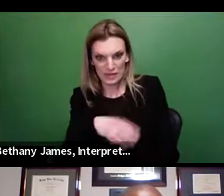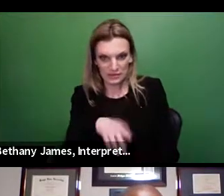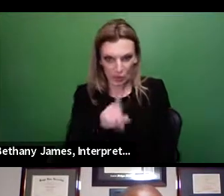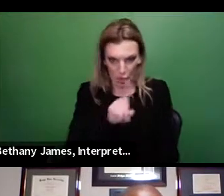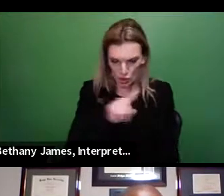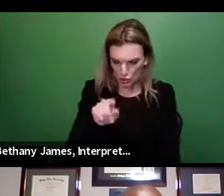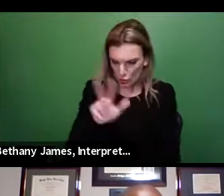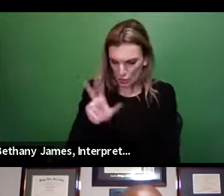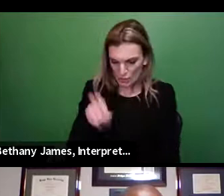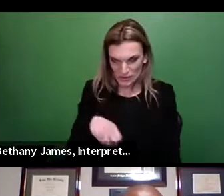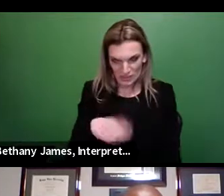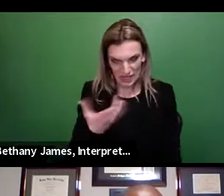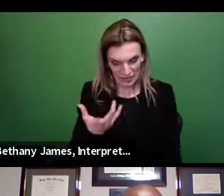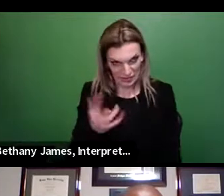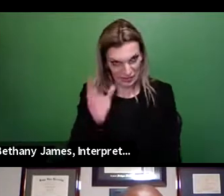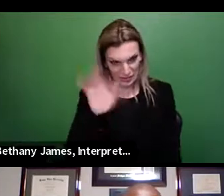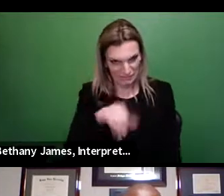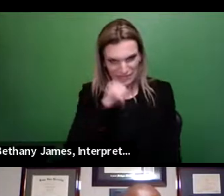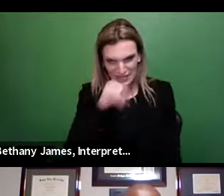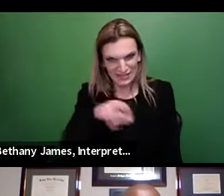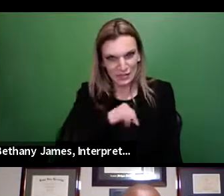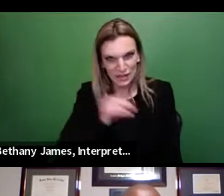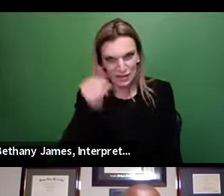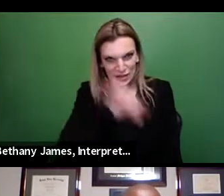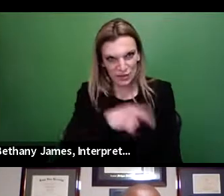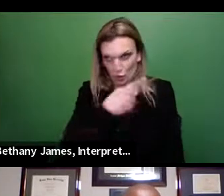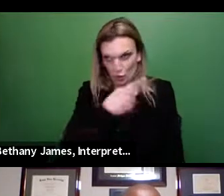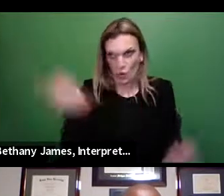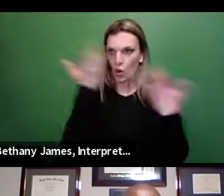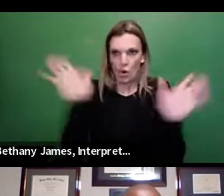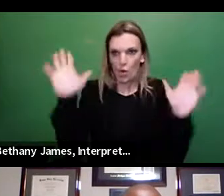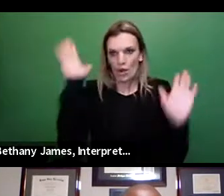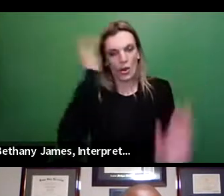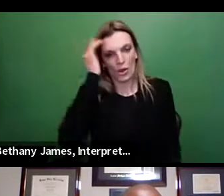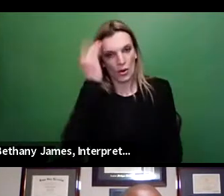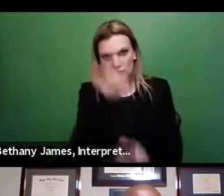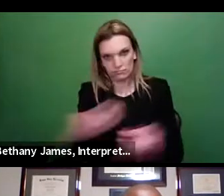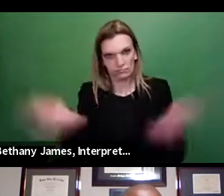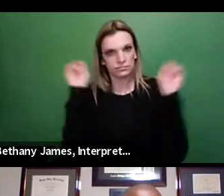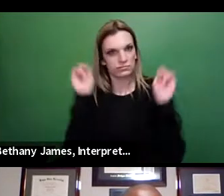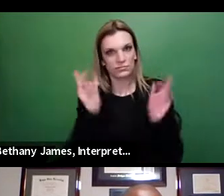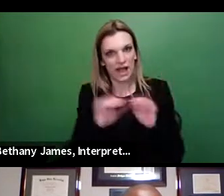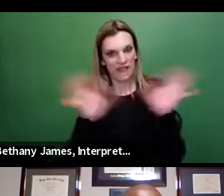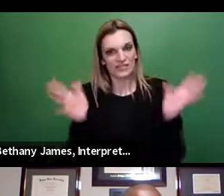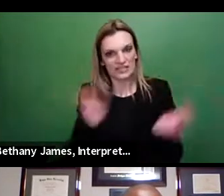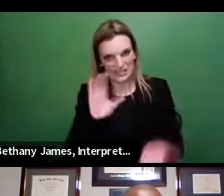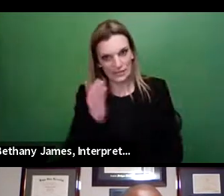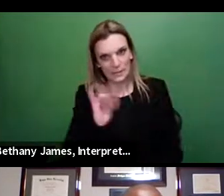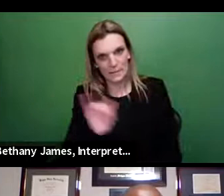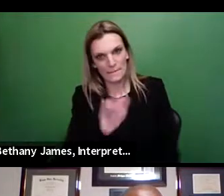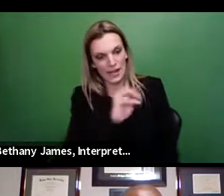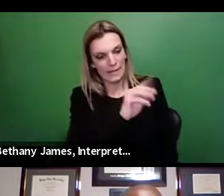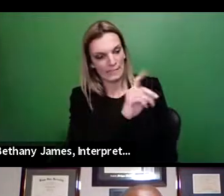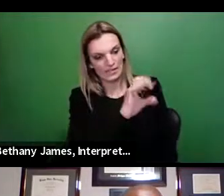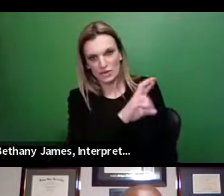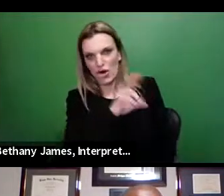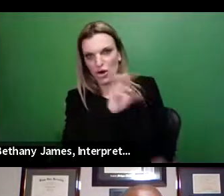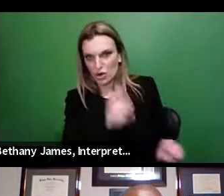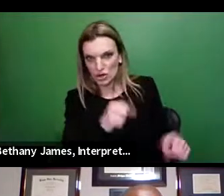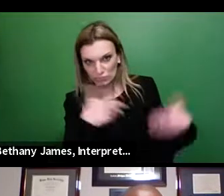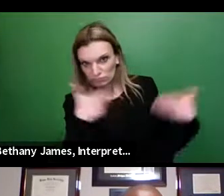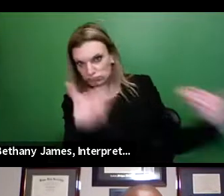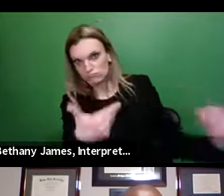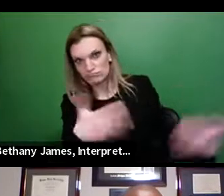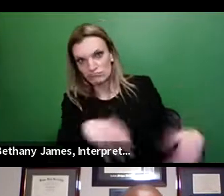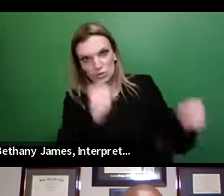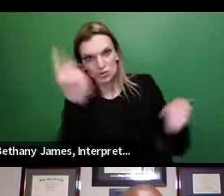pretty common knowledge across the board. And so it would appear that the Department of Civil Rights could take a proactive approach to bring solutions